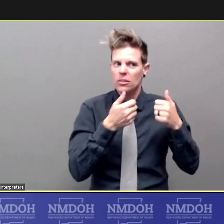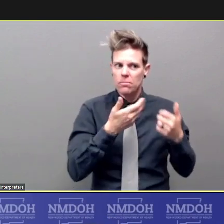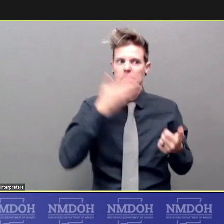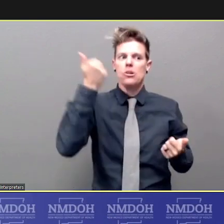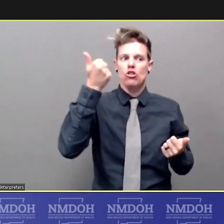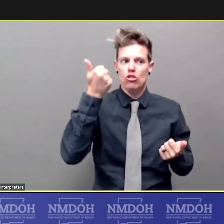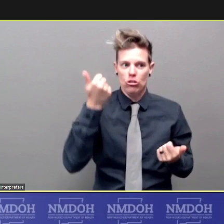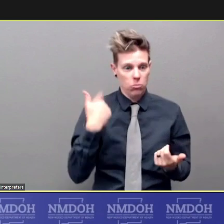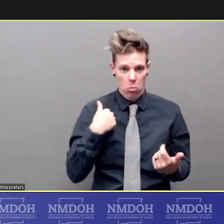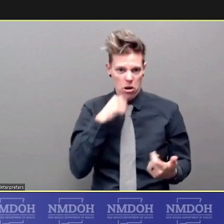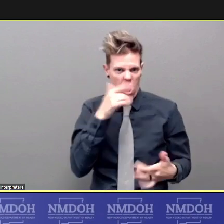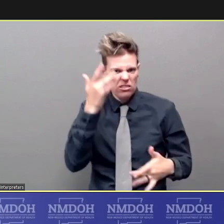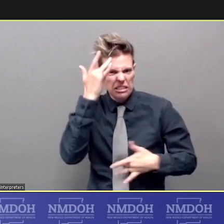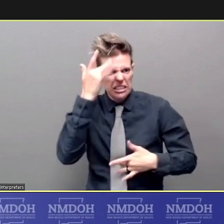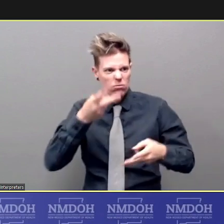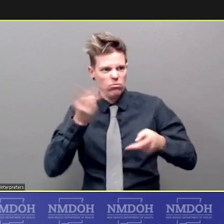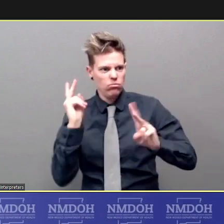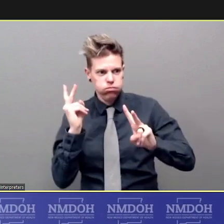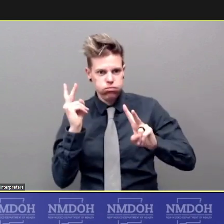weren't getting as sick, and just,